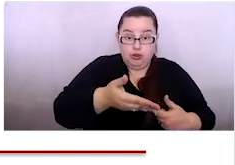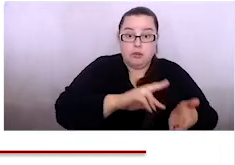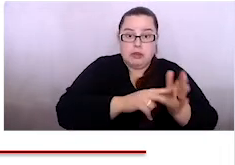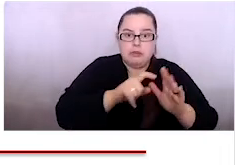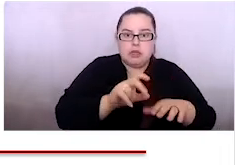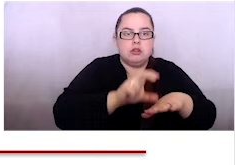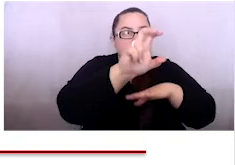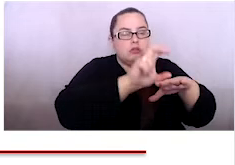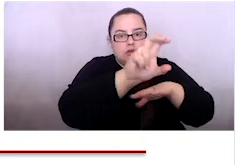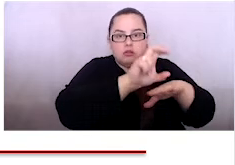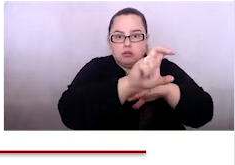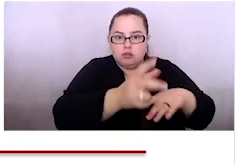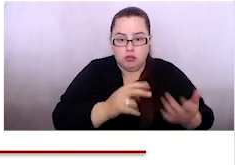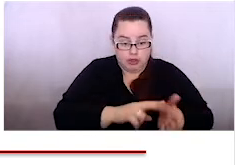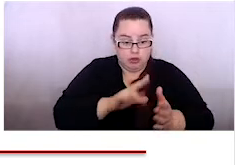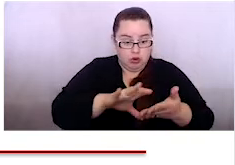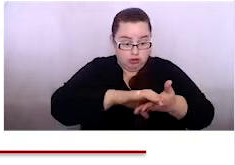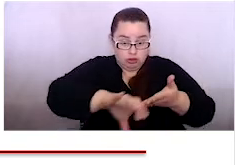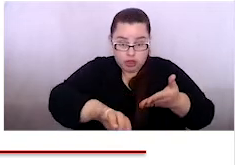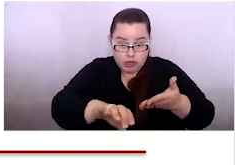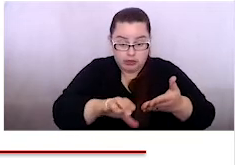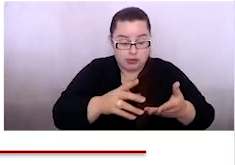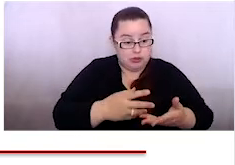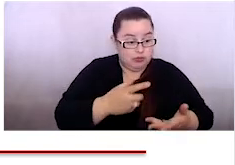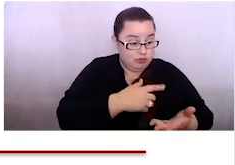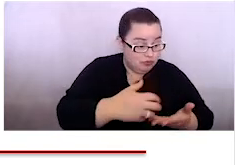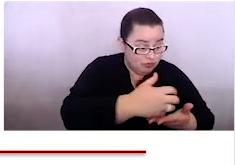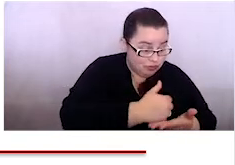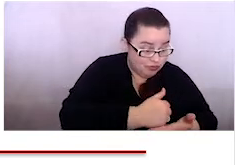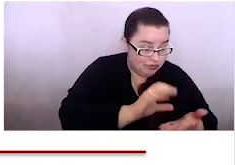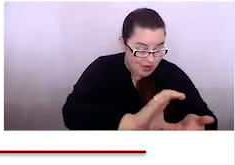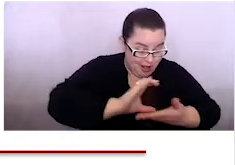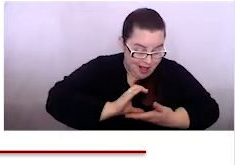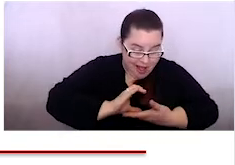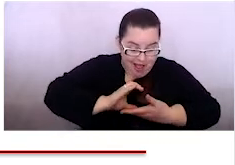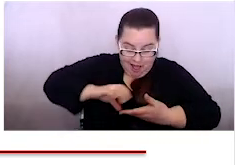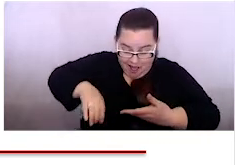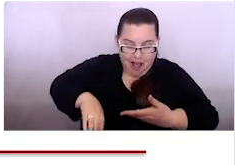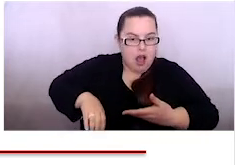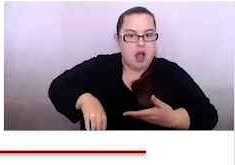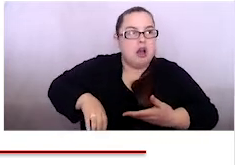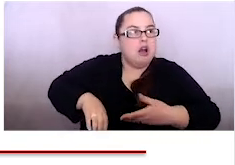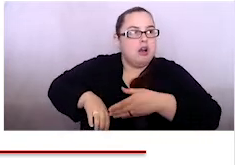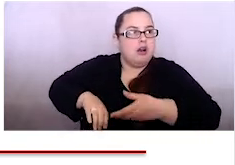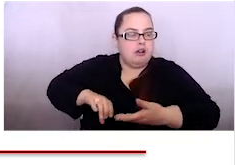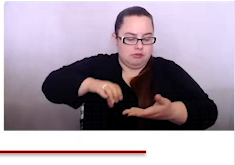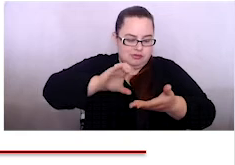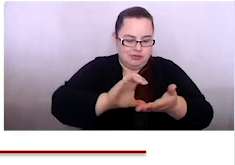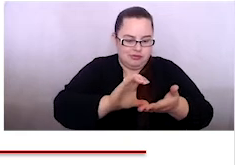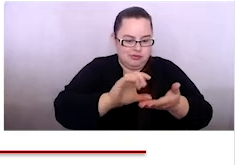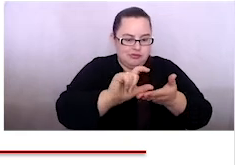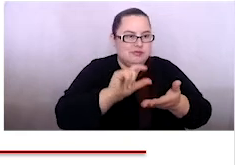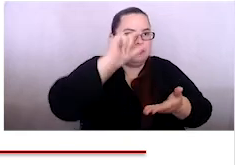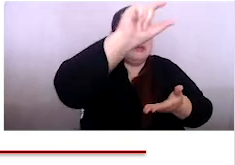means your check and what you're working for gets distributed amongst among the house members of the house, or it goes to that father figure who